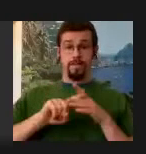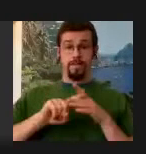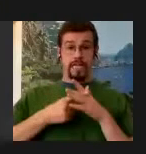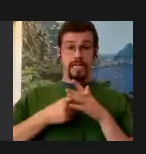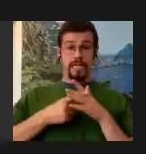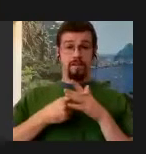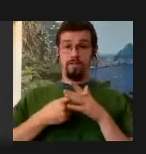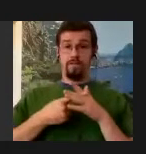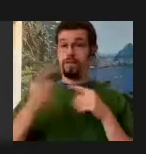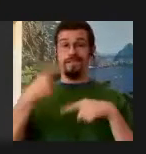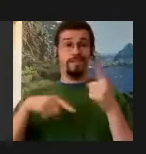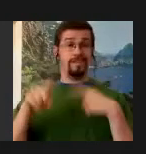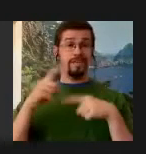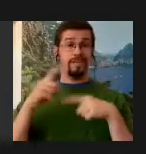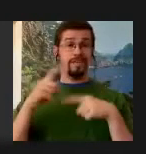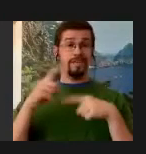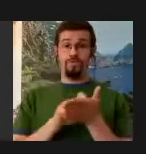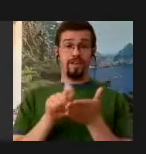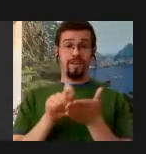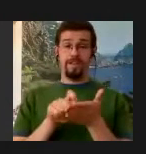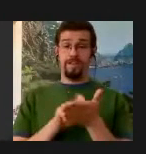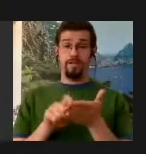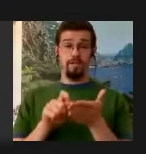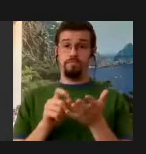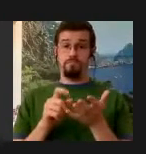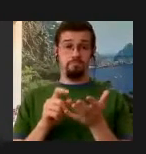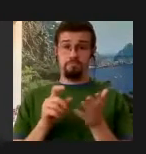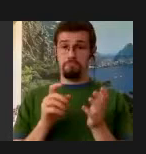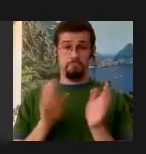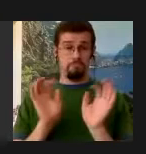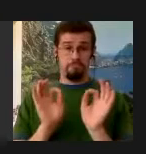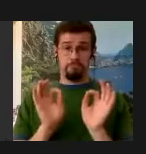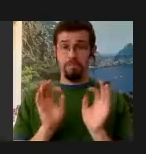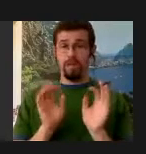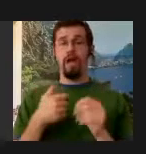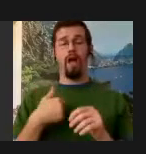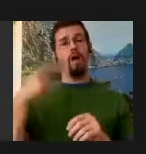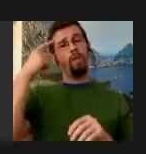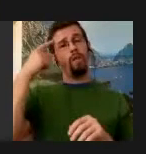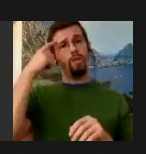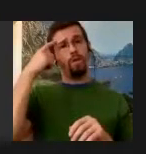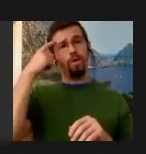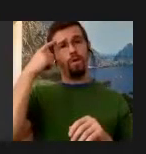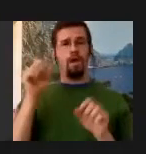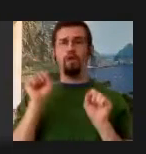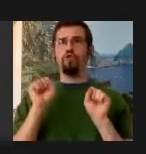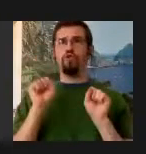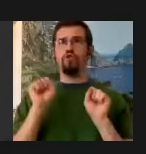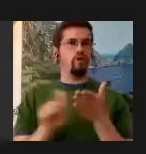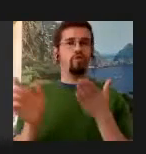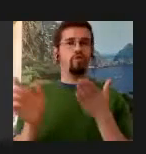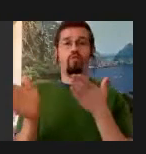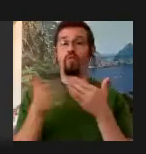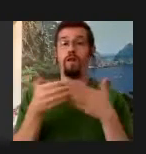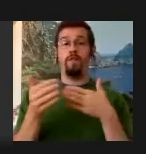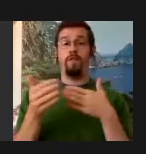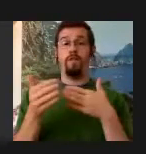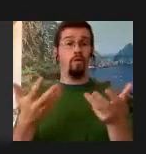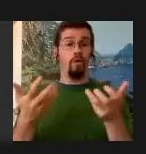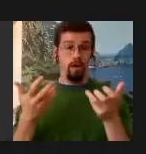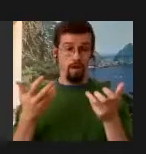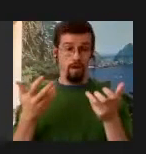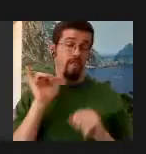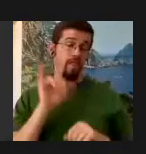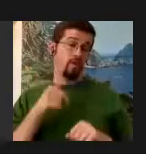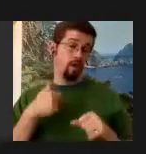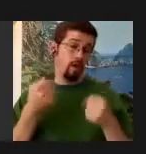sign writing, it was very easy to read. And I thought that I can write any sign I want. And so that's what I was trying